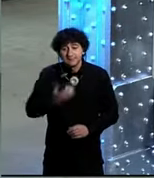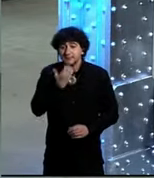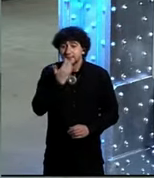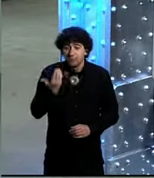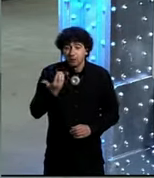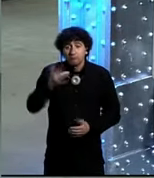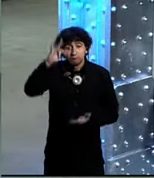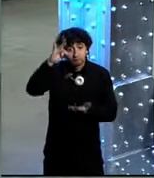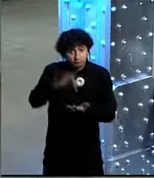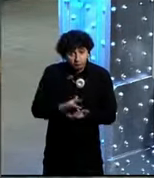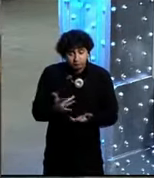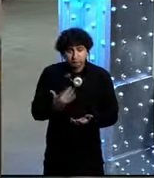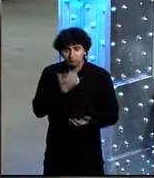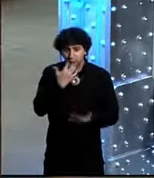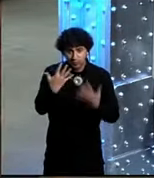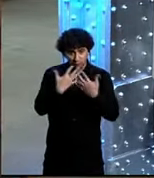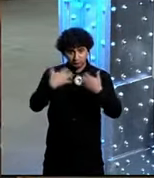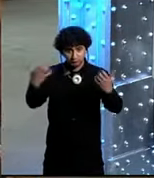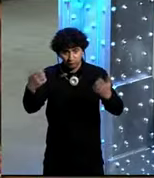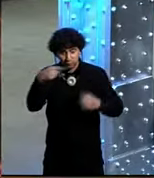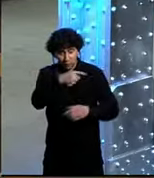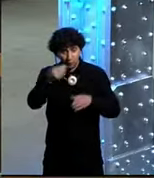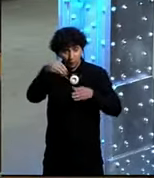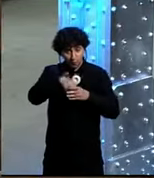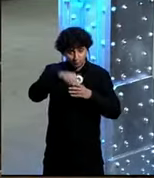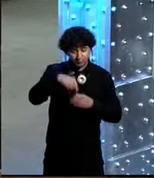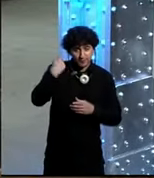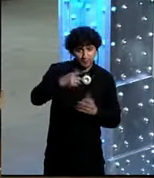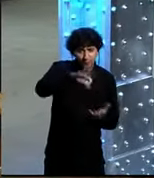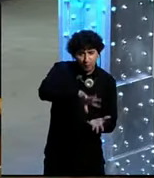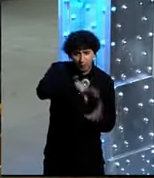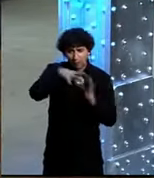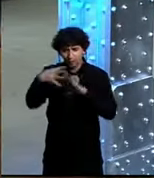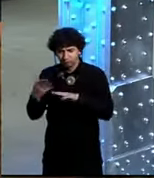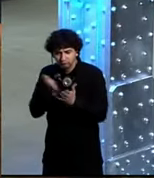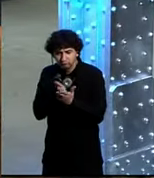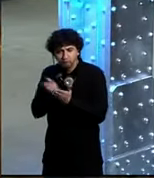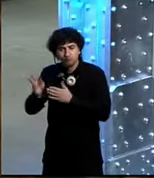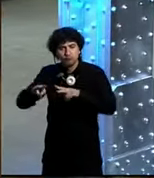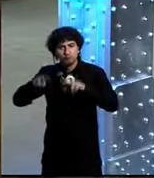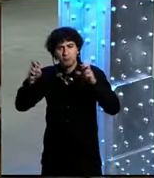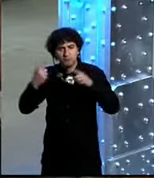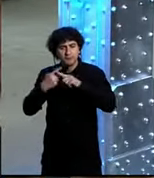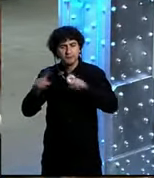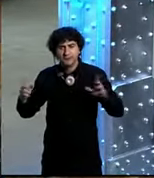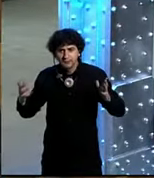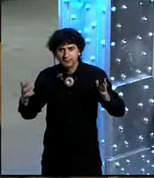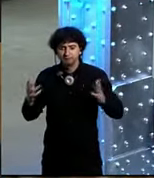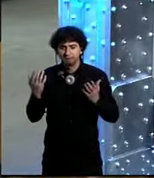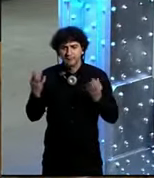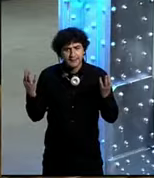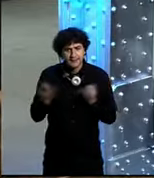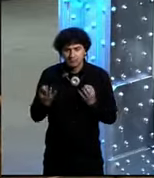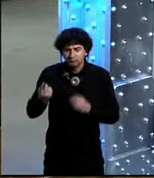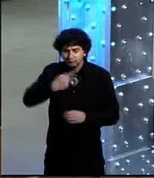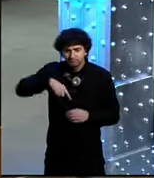takes your content to heart and drags it off into a new direction, for me, I think we need to be prepared to use that momentum and